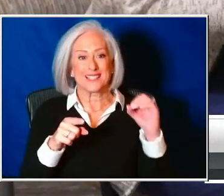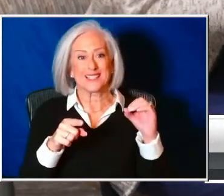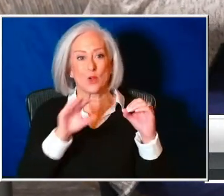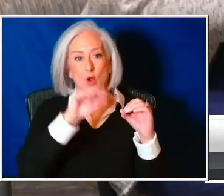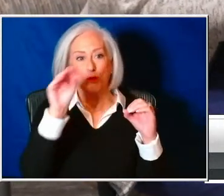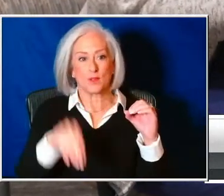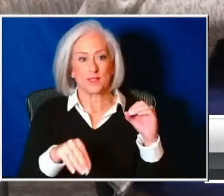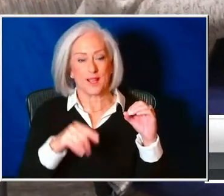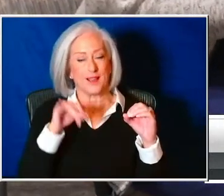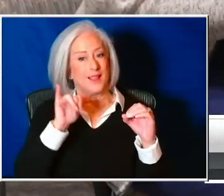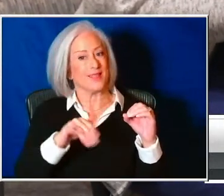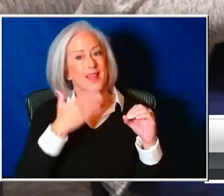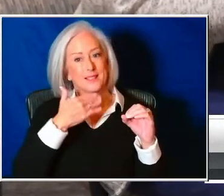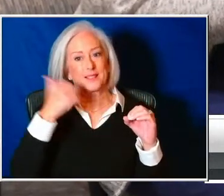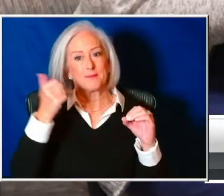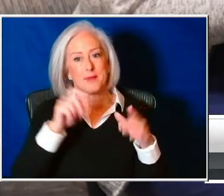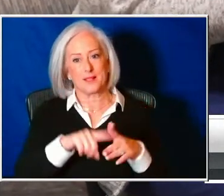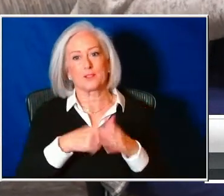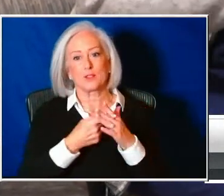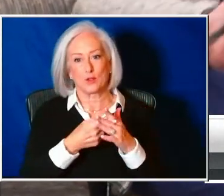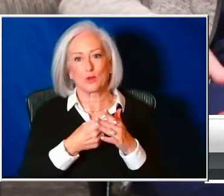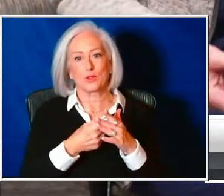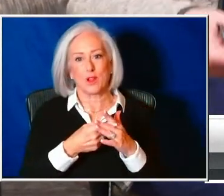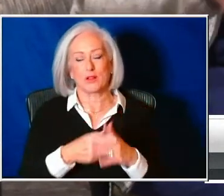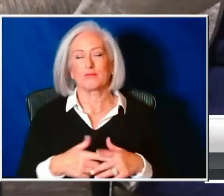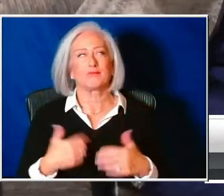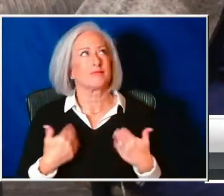again, to start out at. That's awesome. Okay?